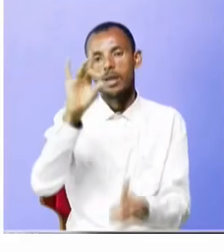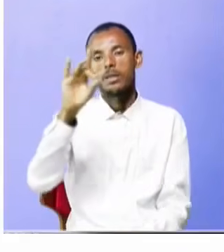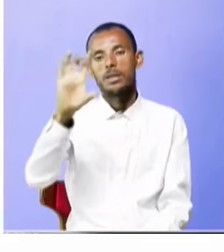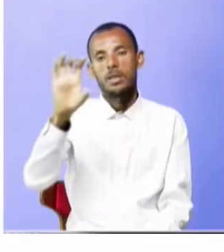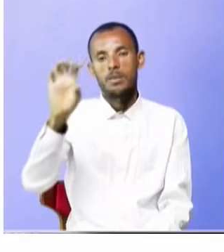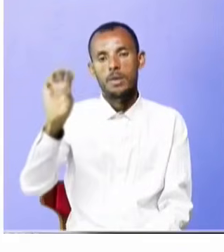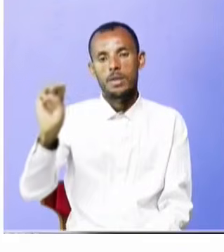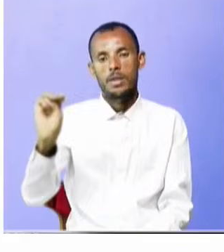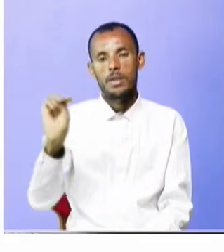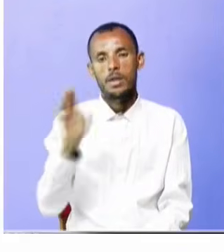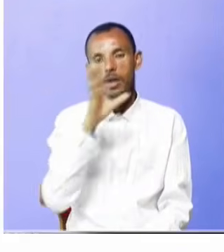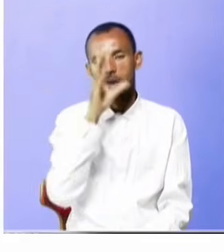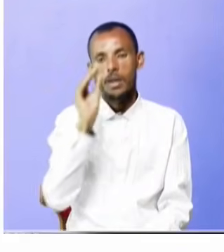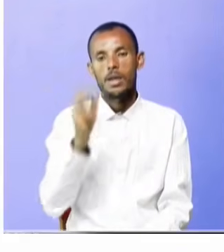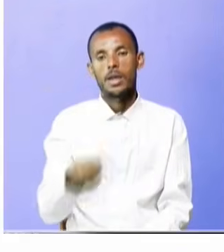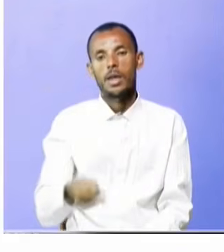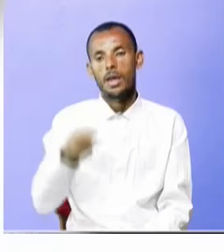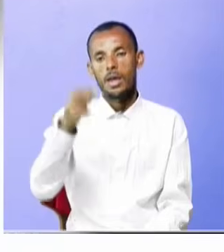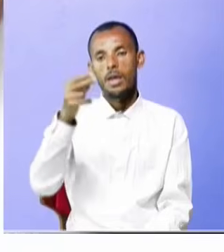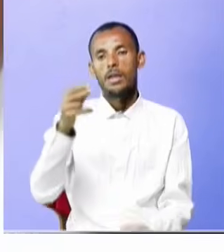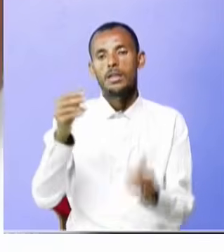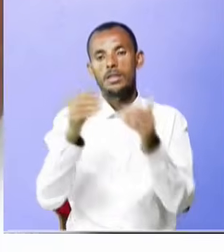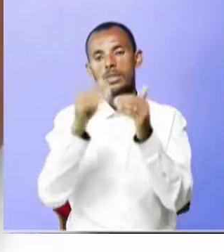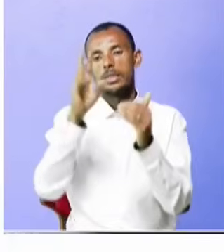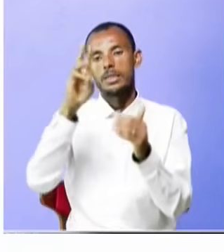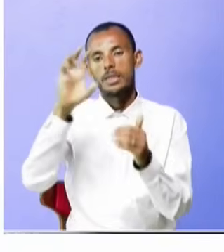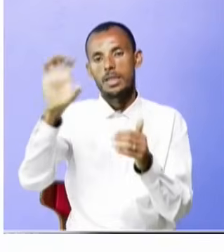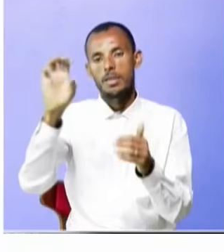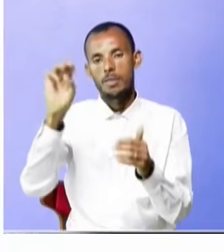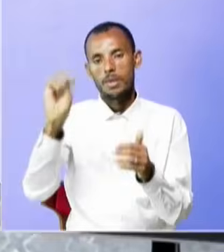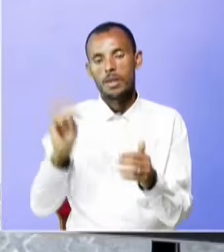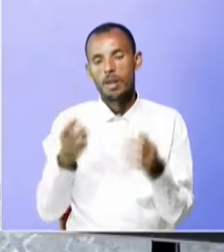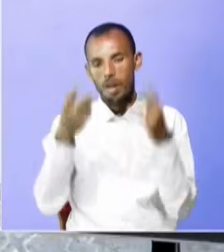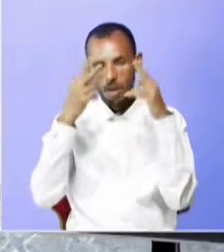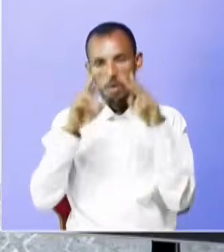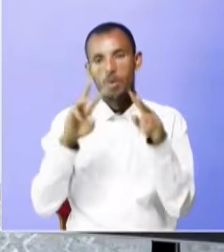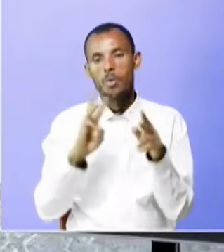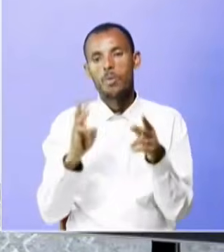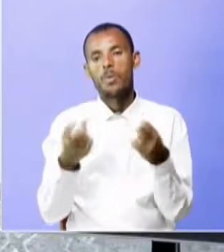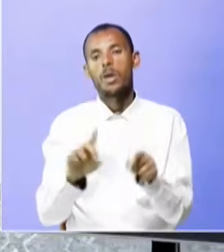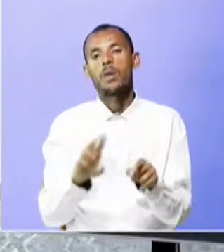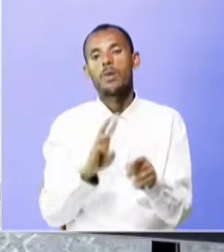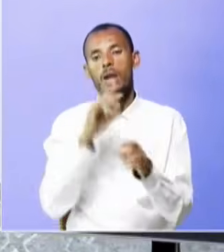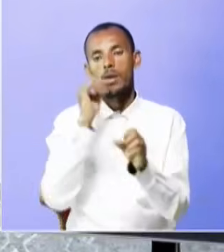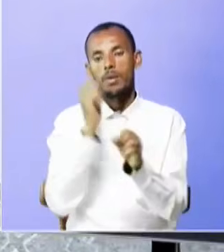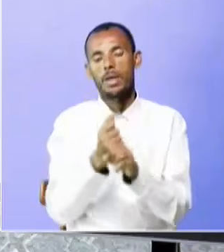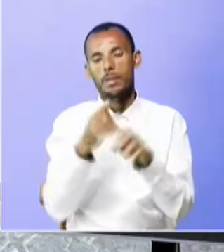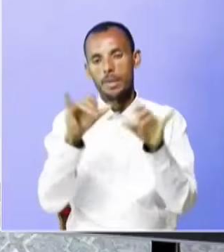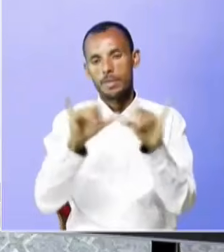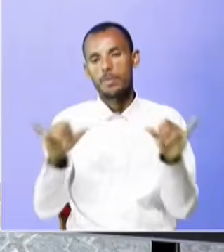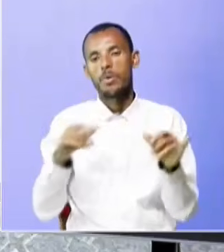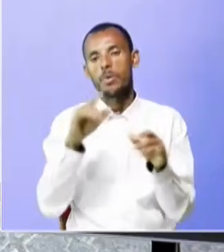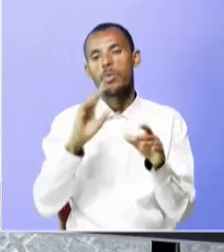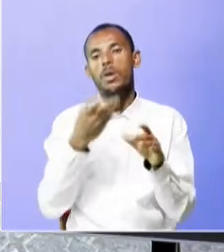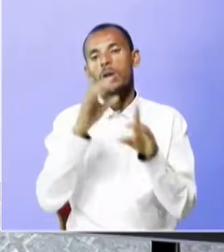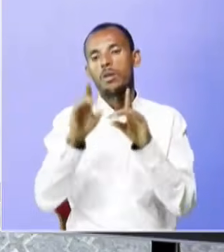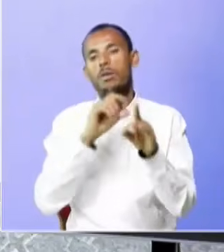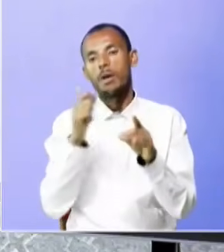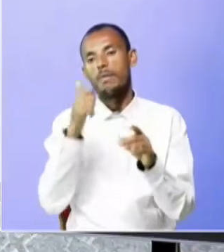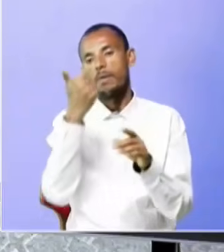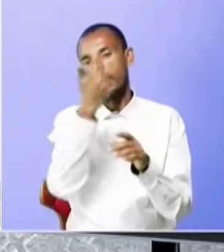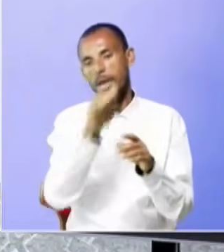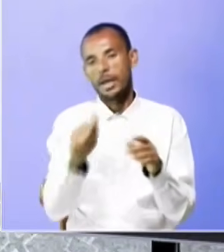centimeter and height is 6 centimeter. Look, whenever we are doing measurements, we don't have any other thing